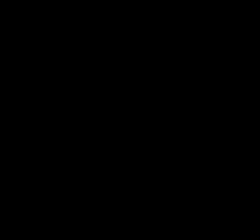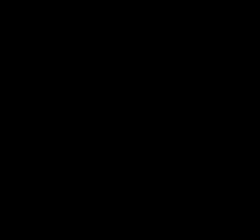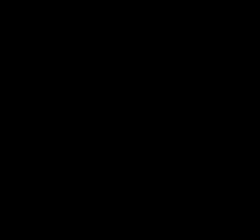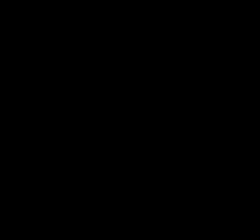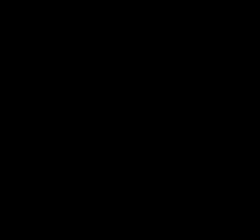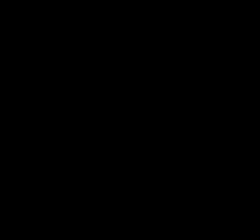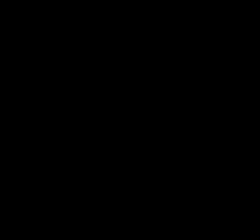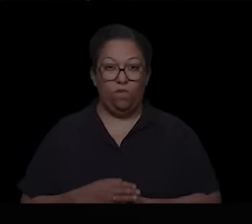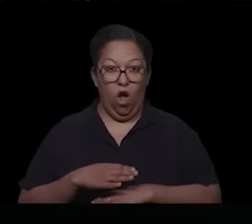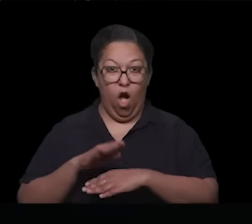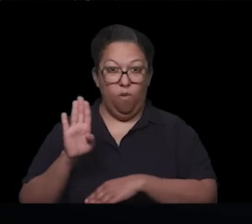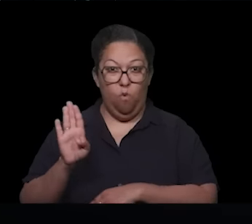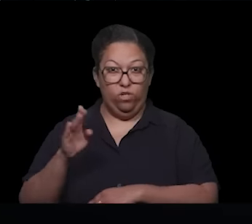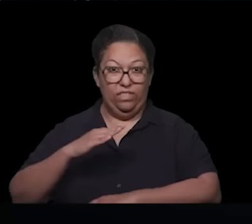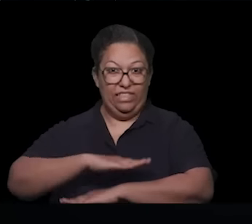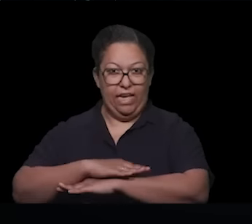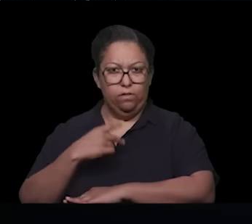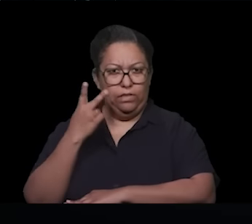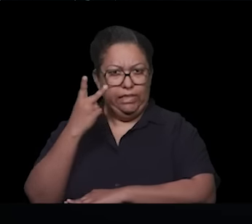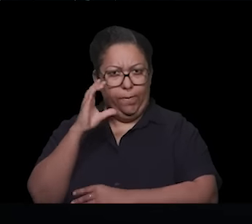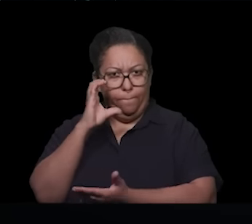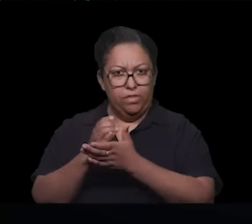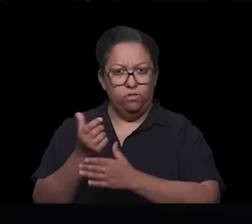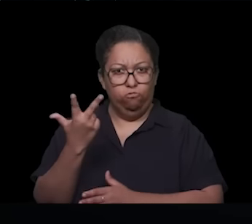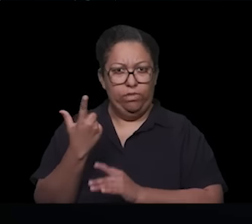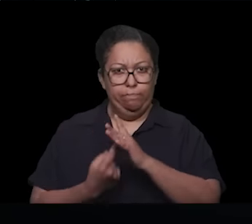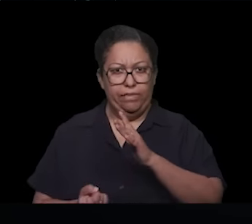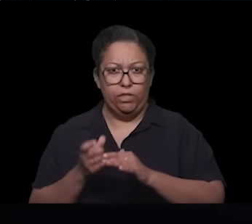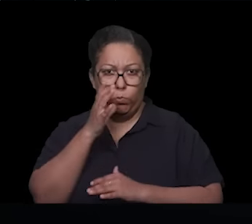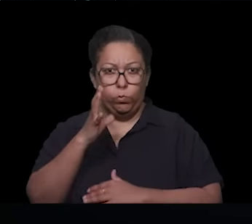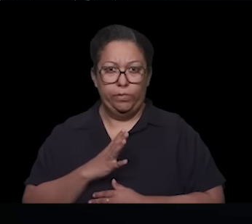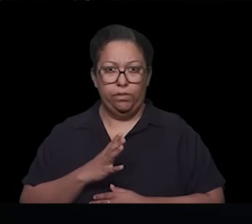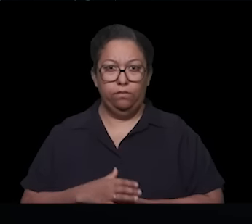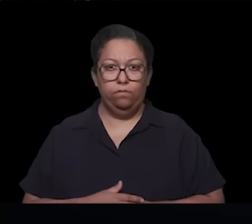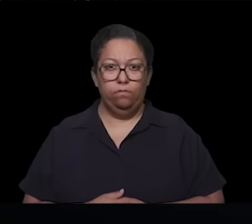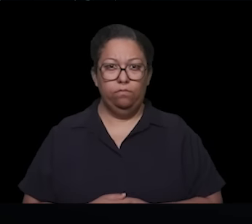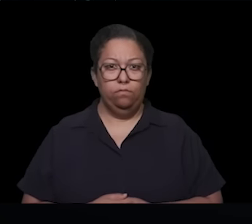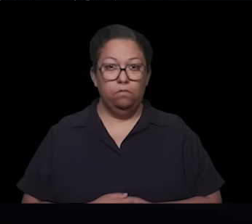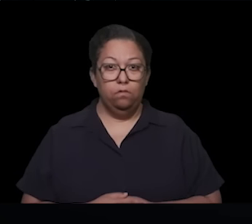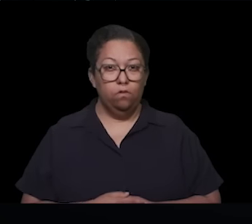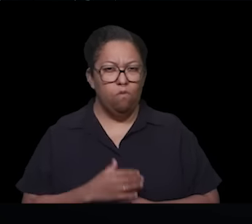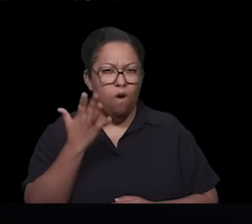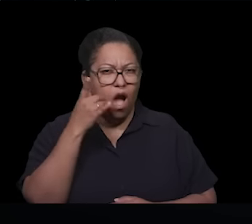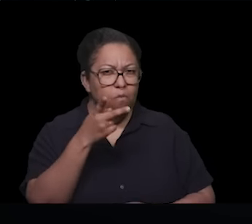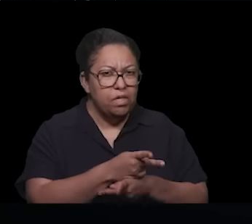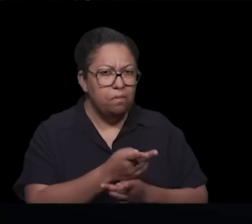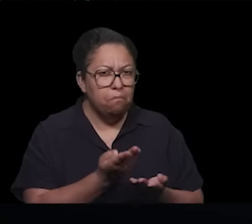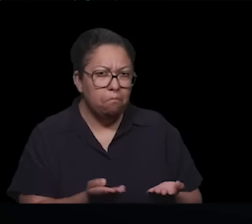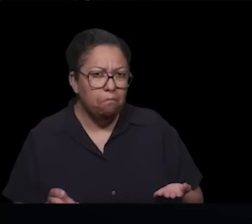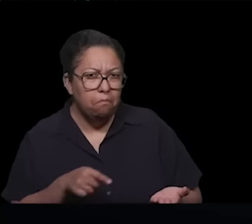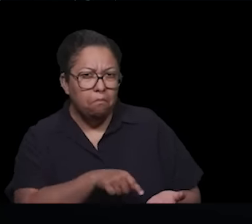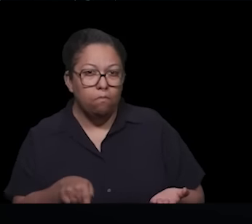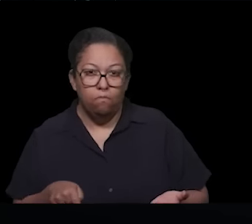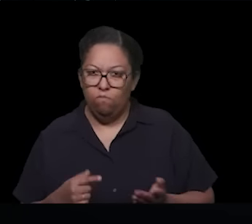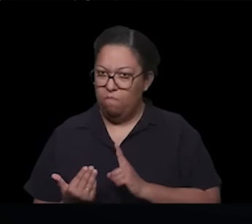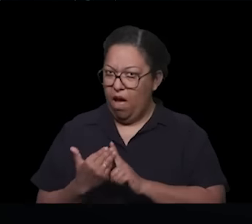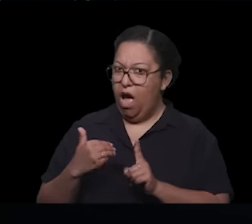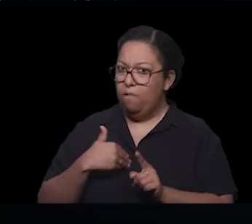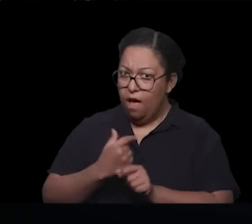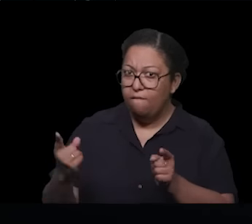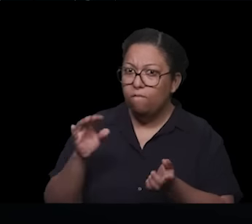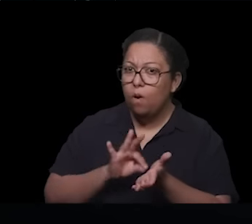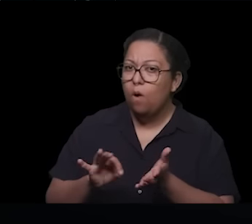Next, a film excerpt. On Bosch's desk, we see pictures of three missing women. Why do you keep the pictures? To remind